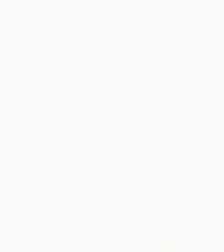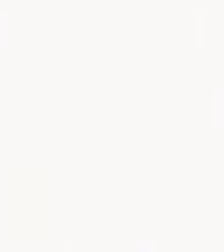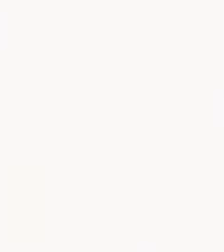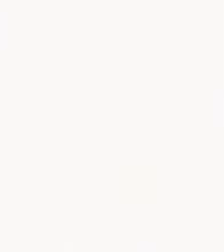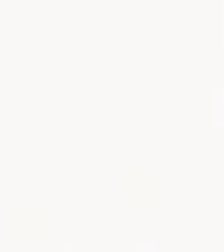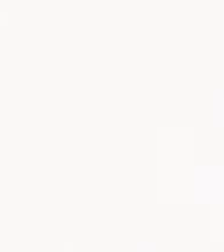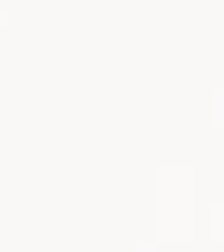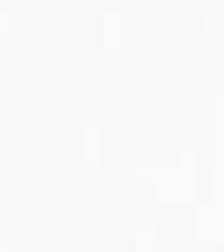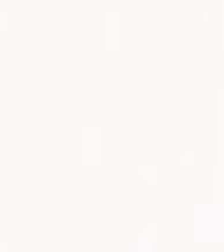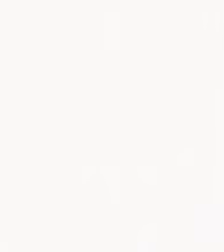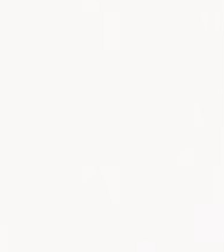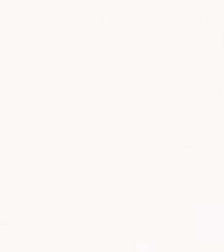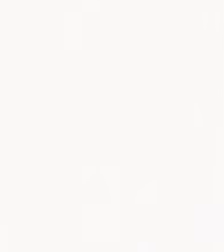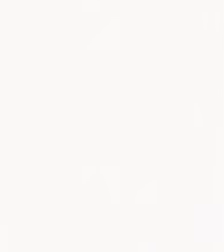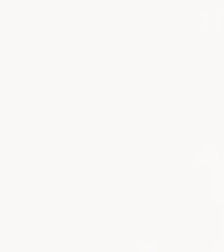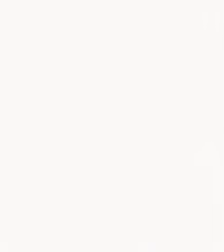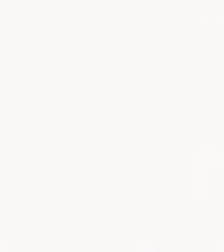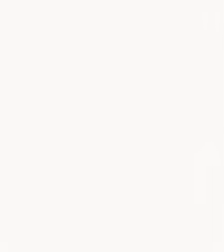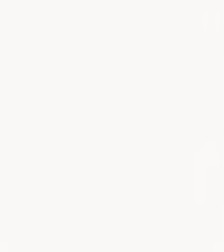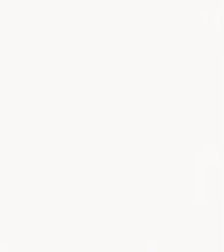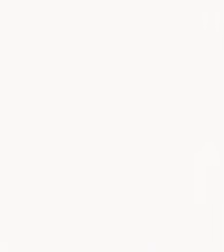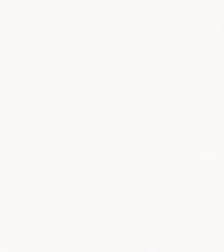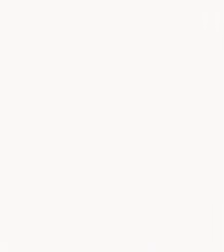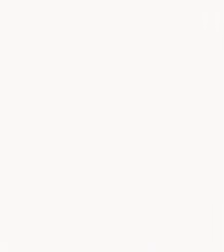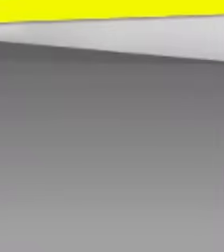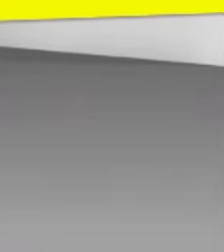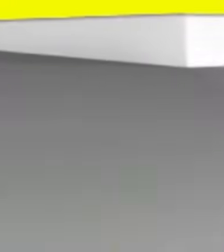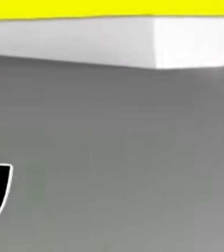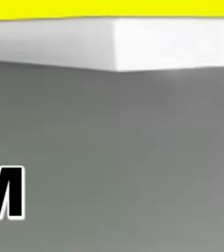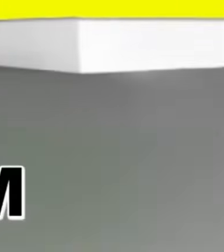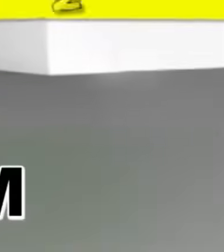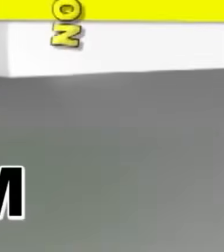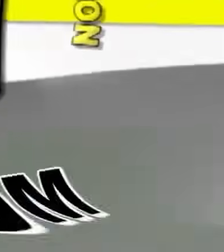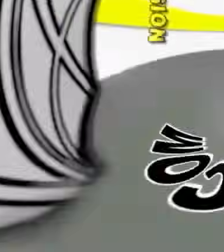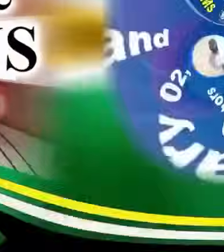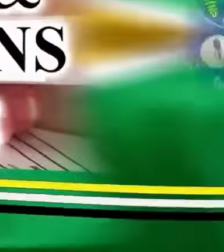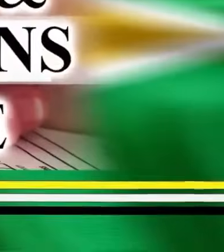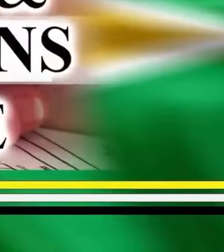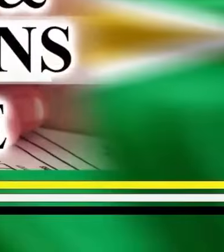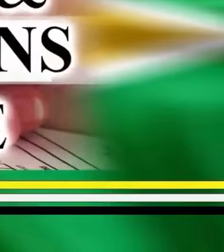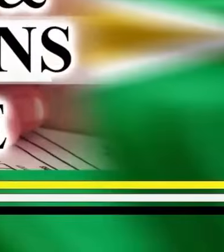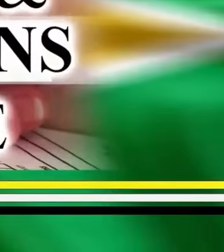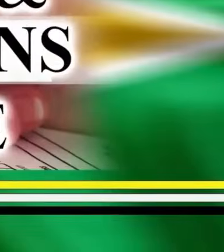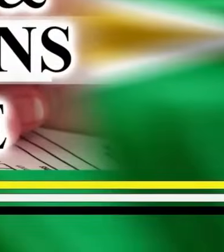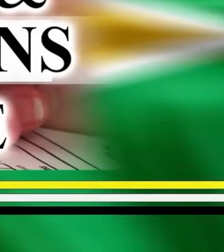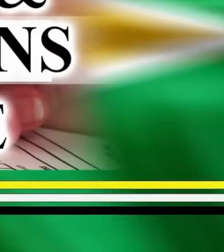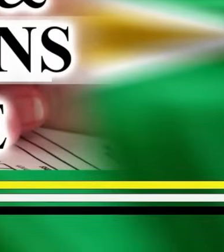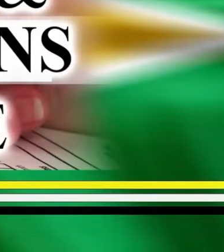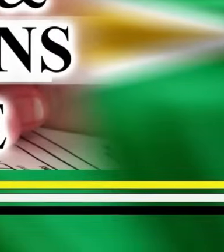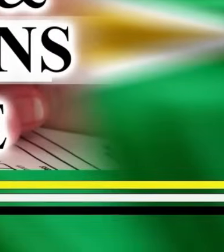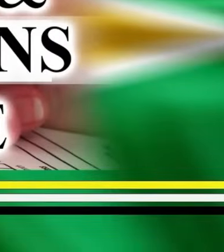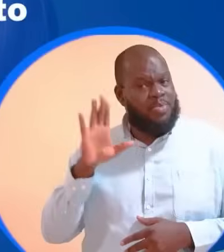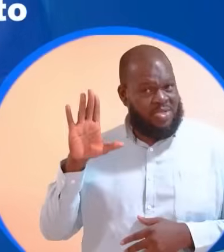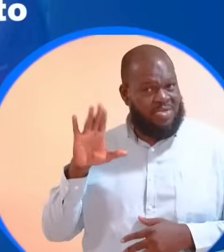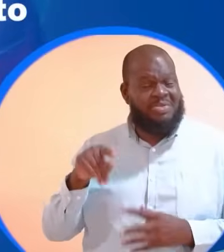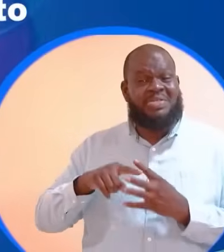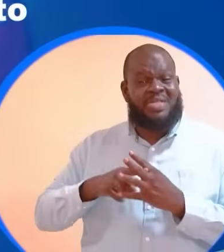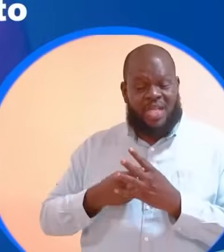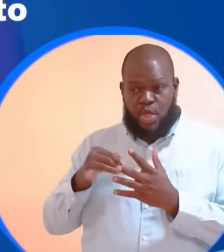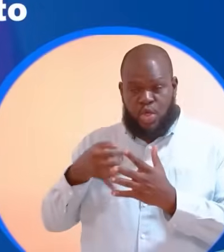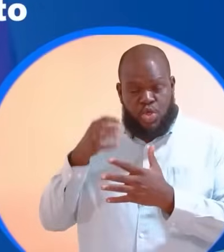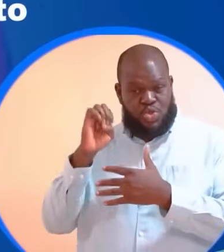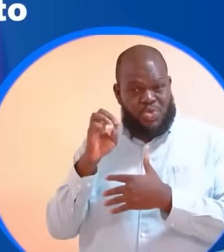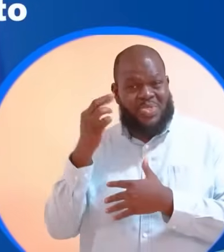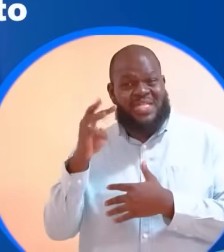and chill with Digicel this Father's Day. GECOM will be conducting a claims and objections exercise commencing June